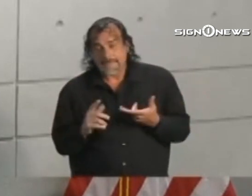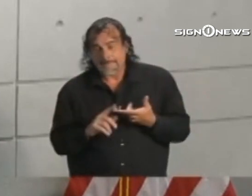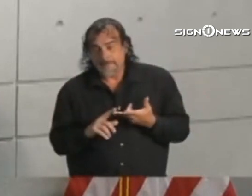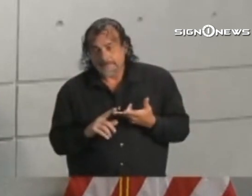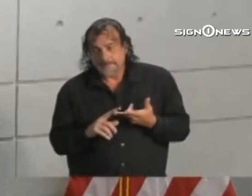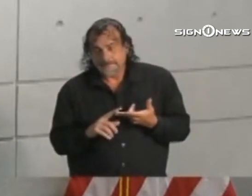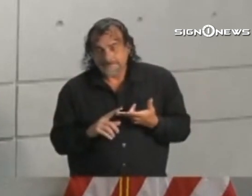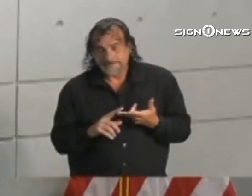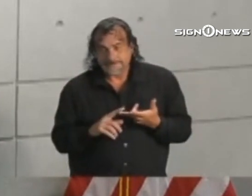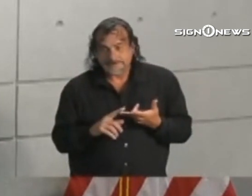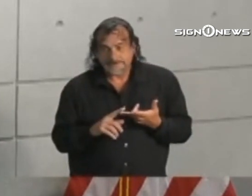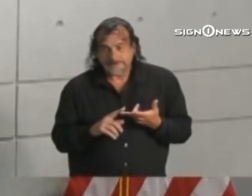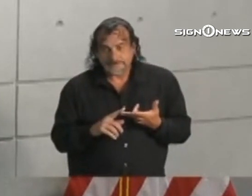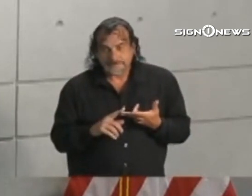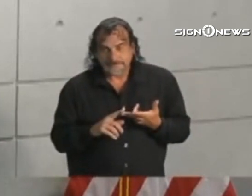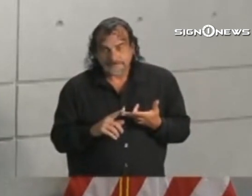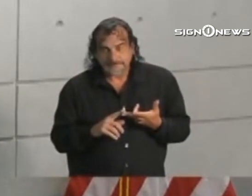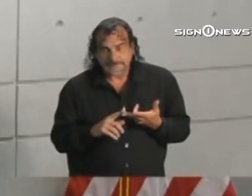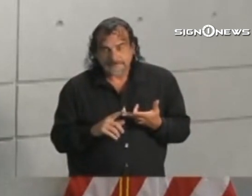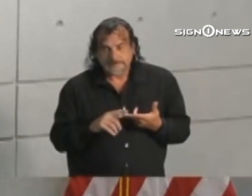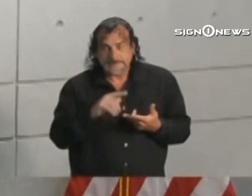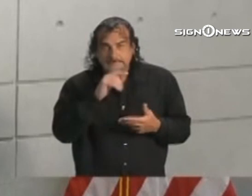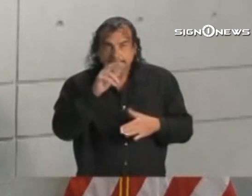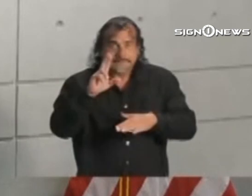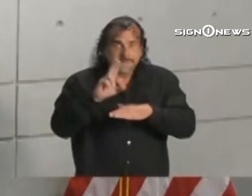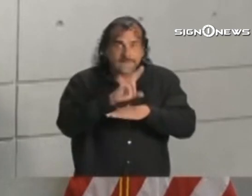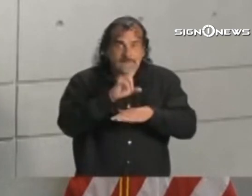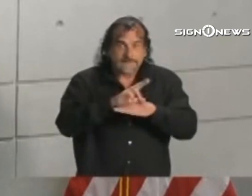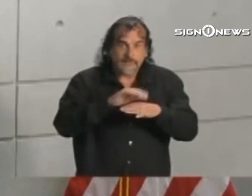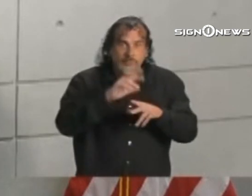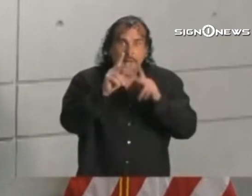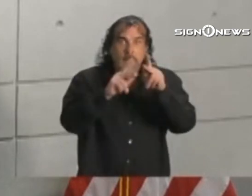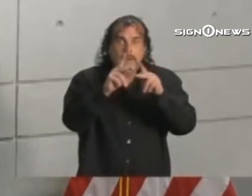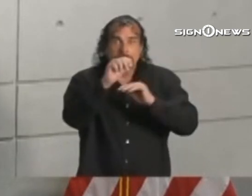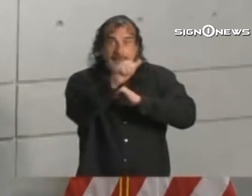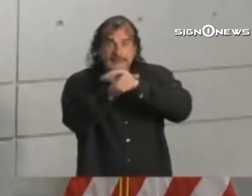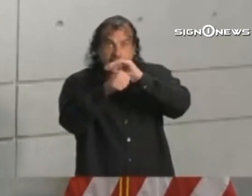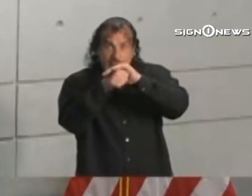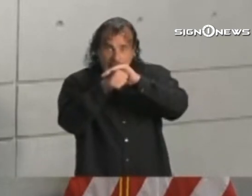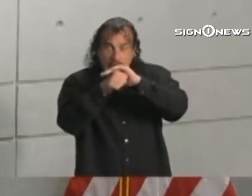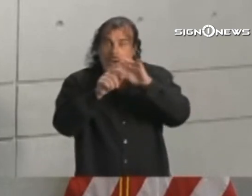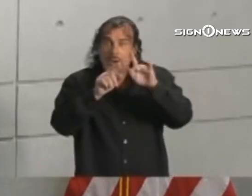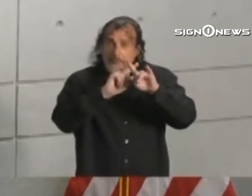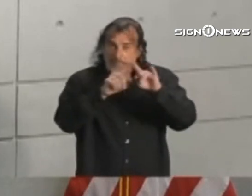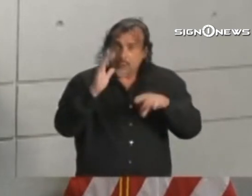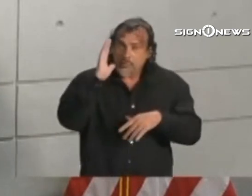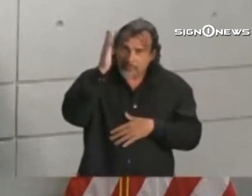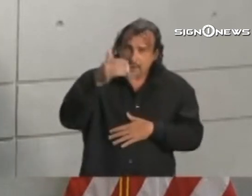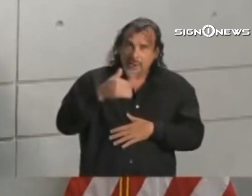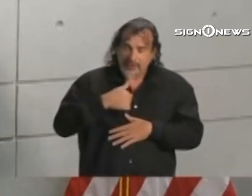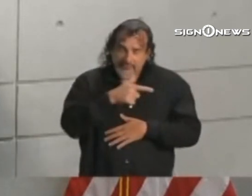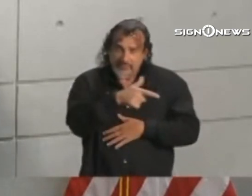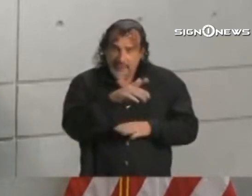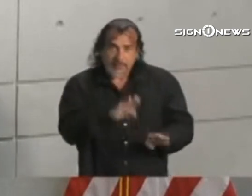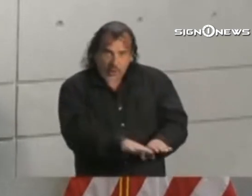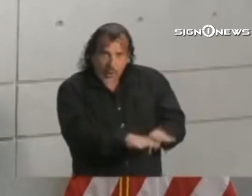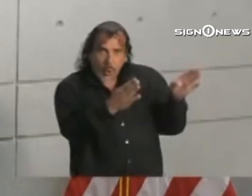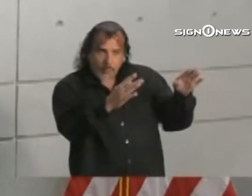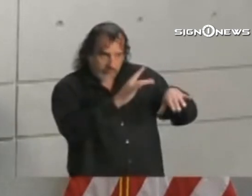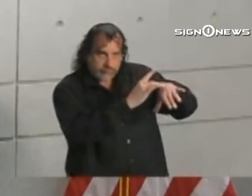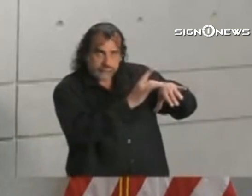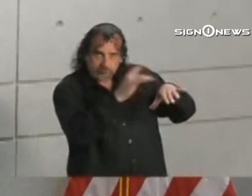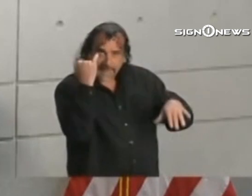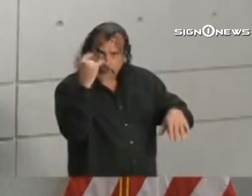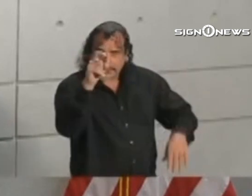a place of residence, and not use the public shelters. But we will have public shelters open and available if necessary.